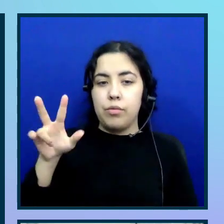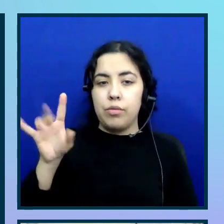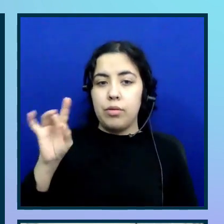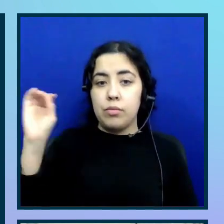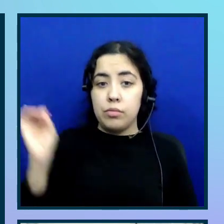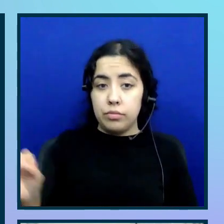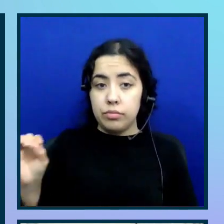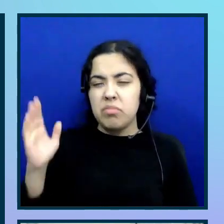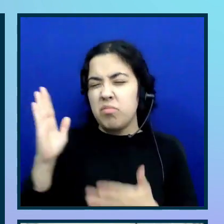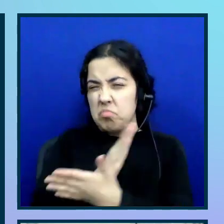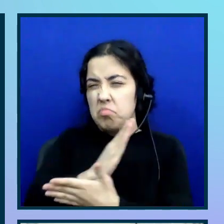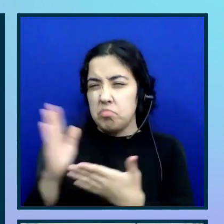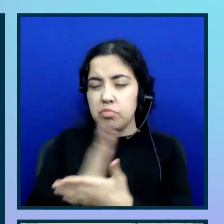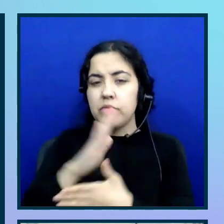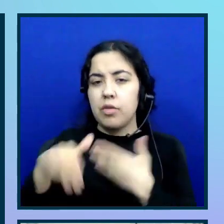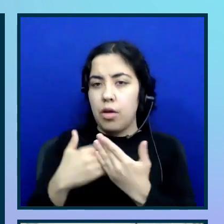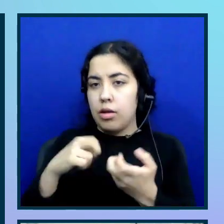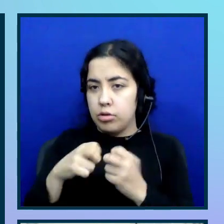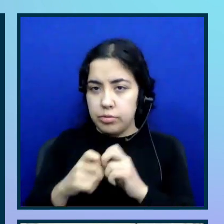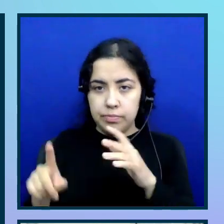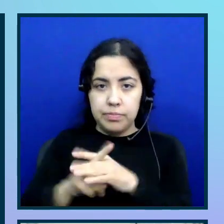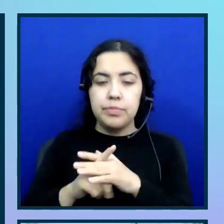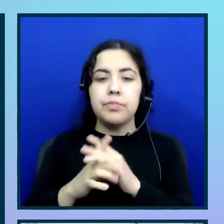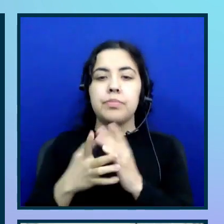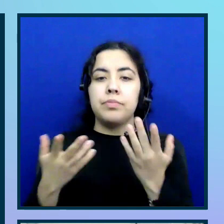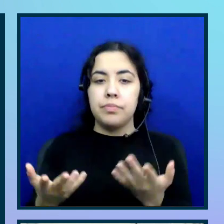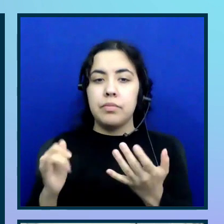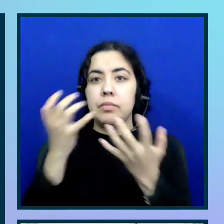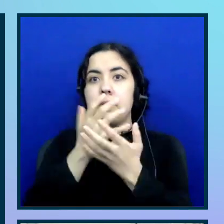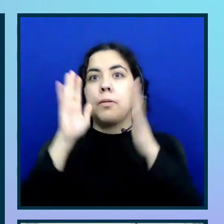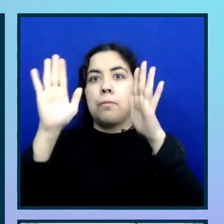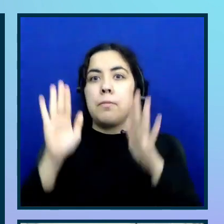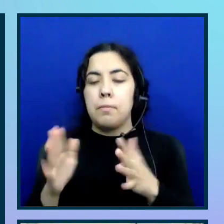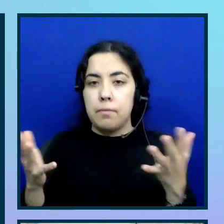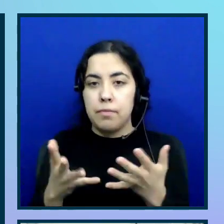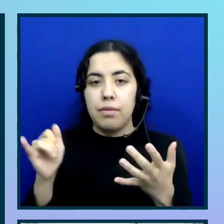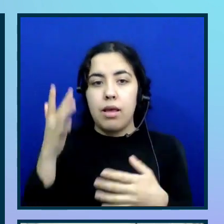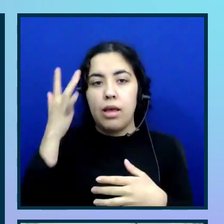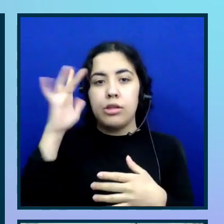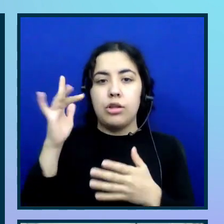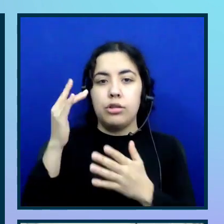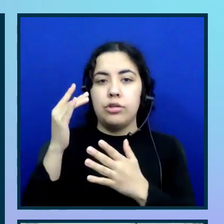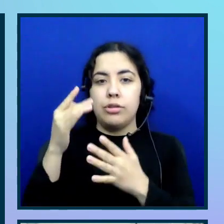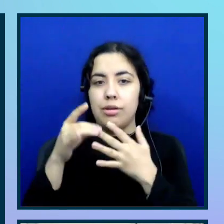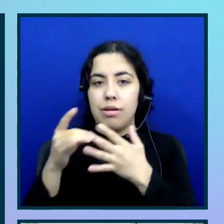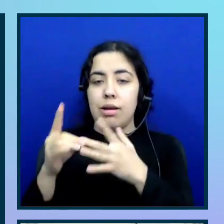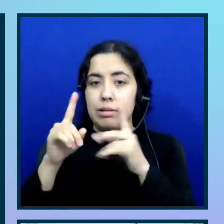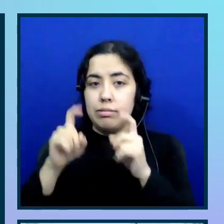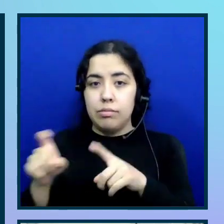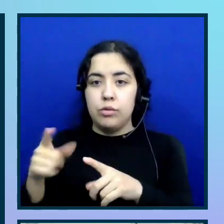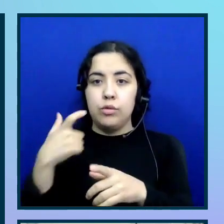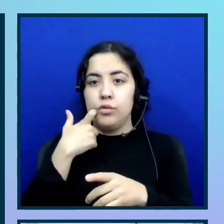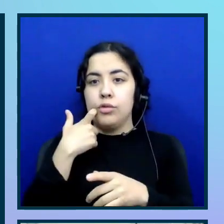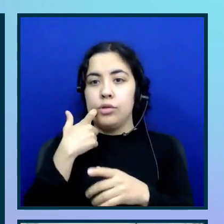57.38% on average of all issues we find. The amazing thing is the intelligent guided tests that you just got